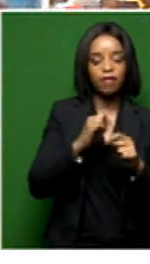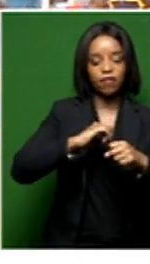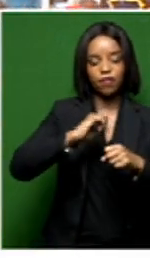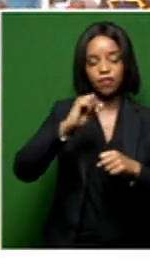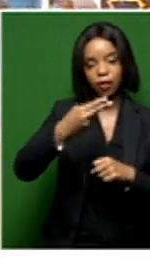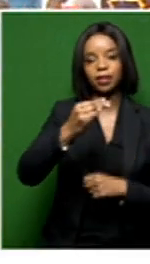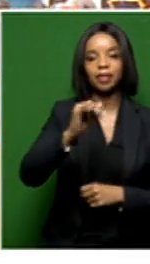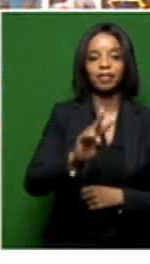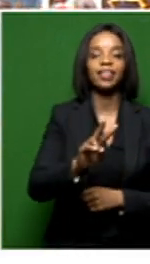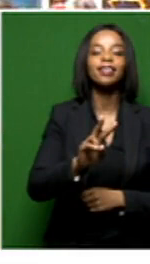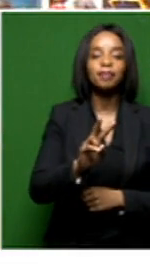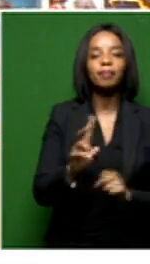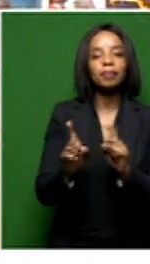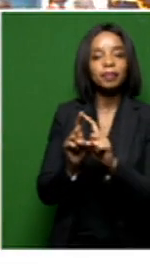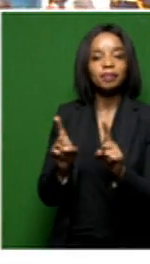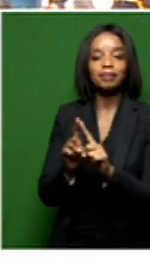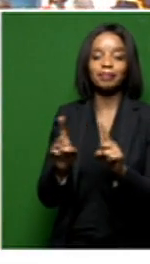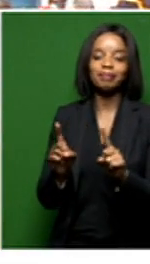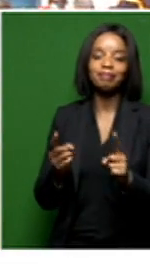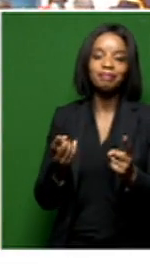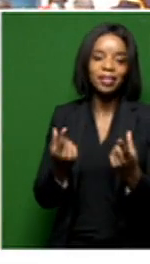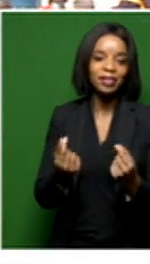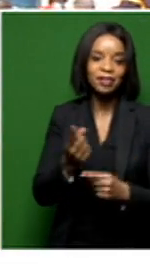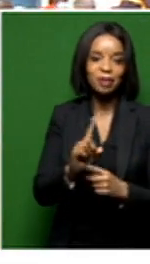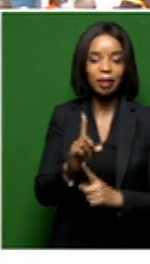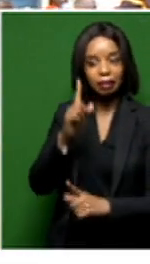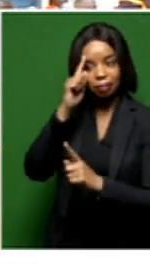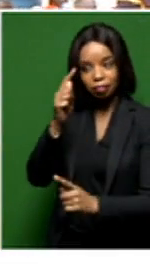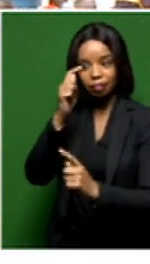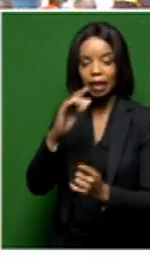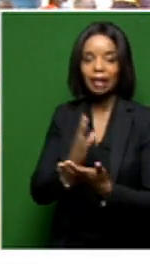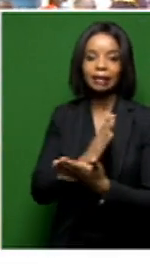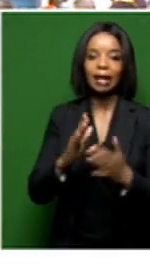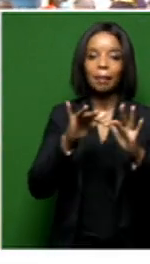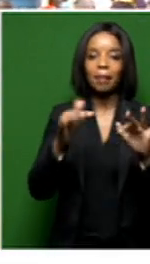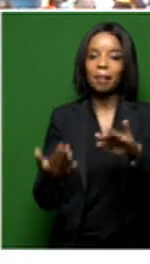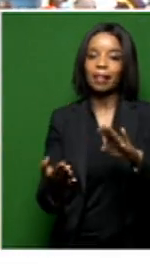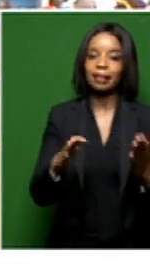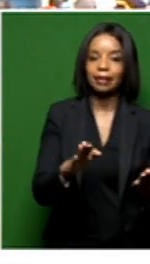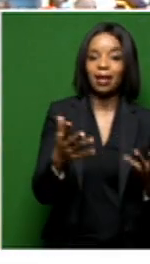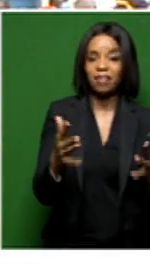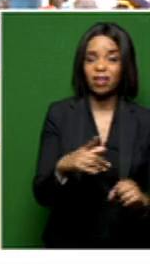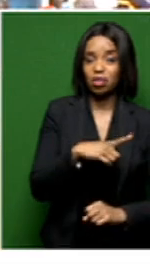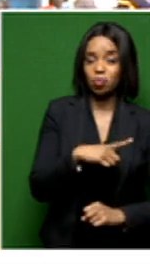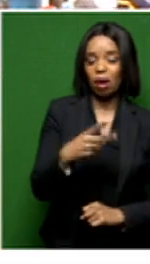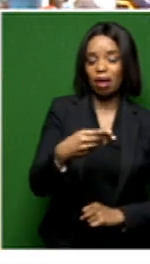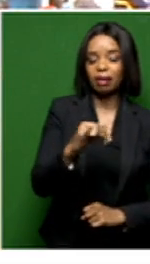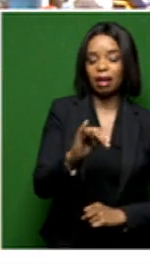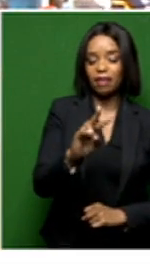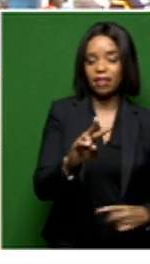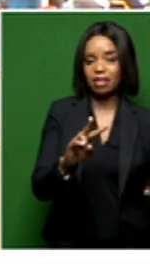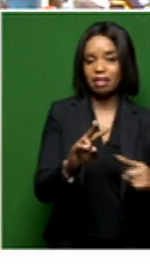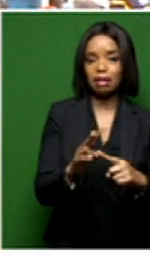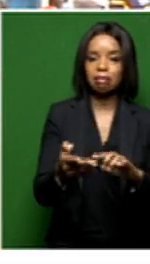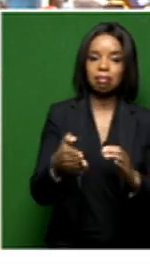sort of commemoration, those who have died from the